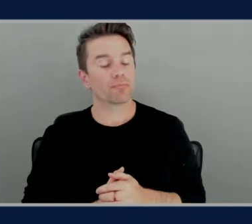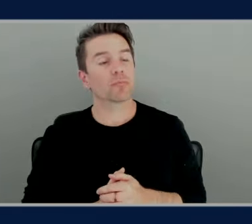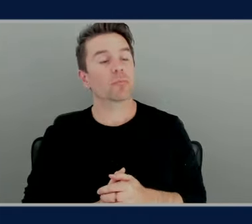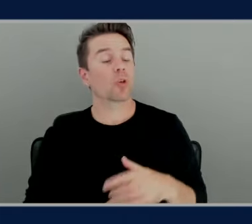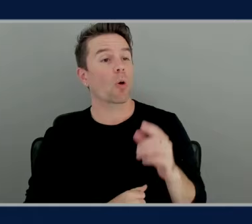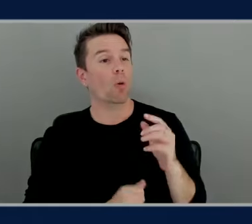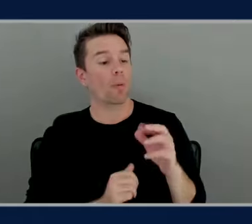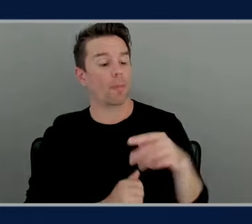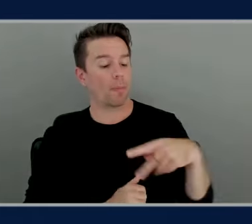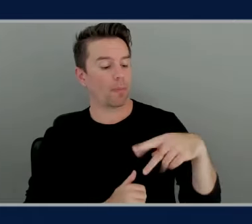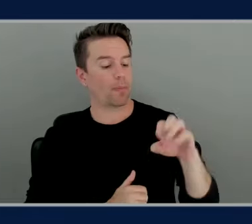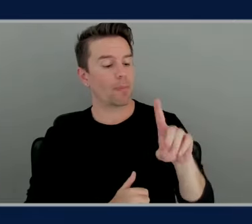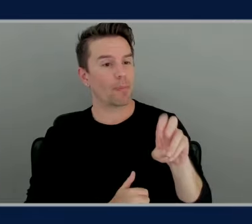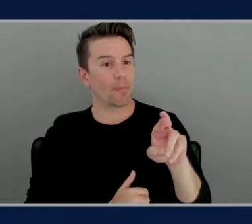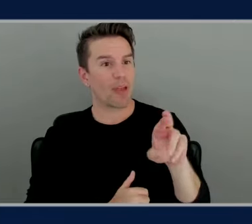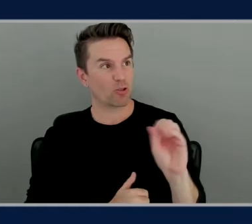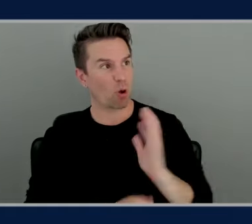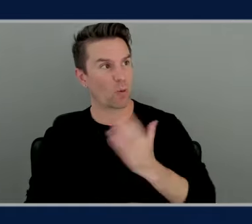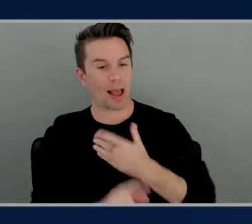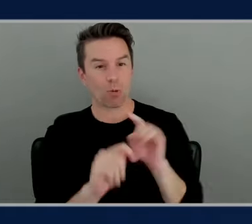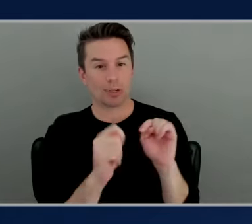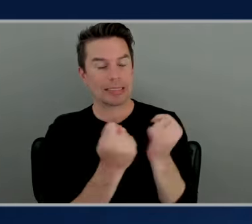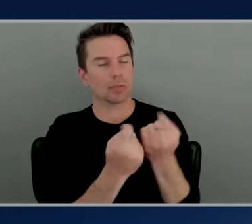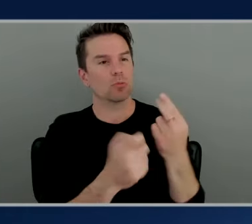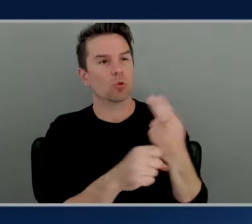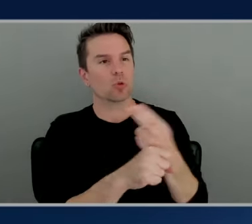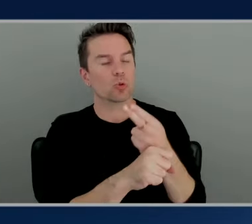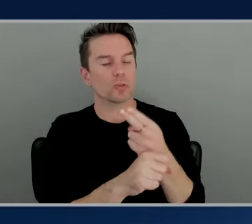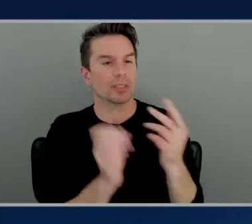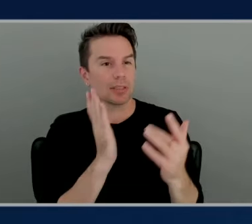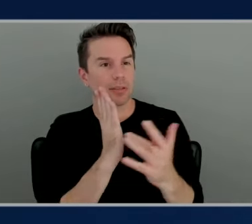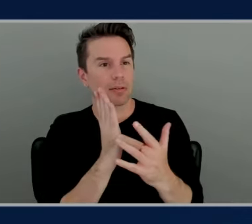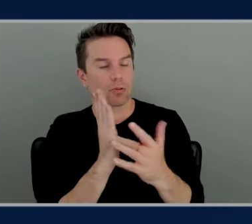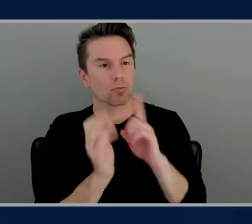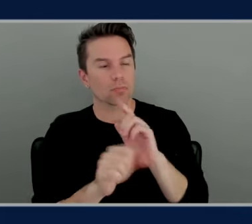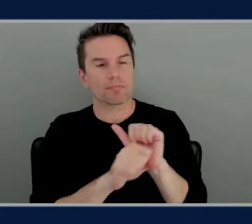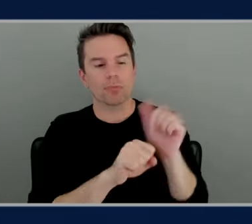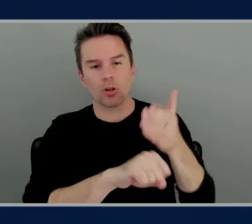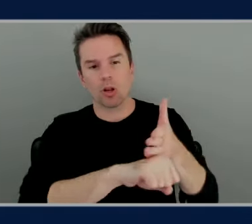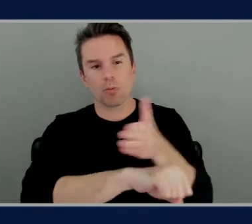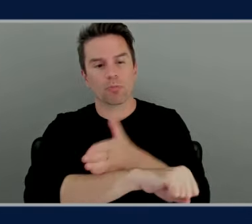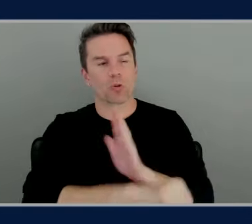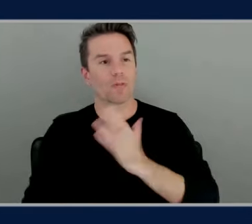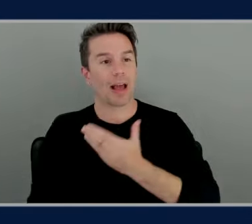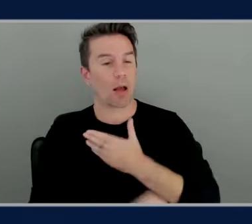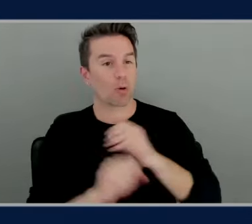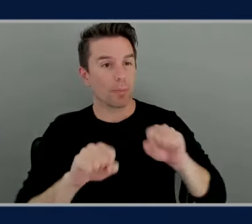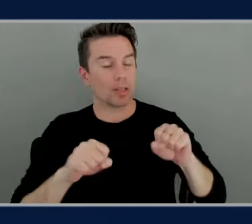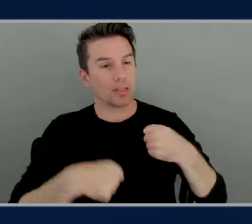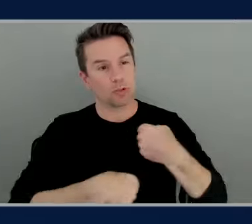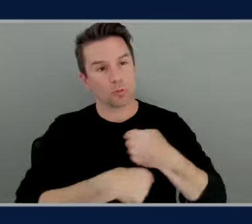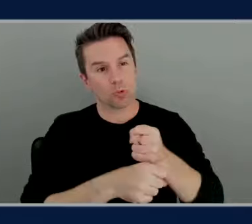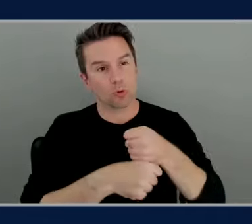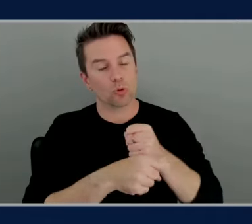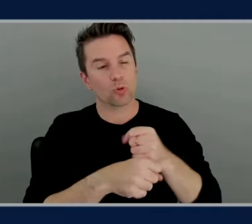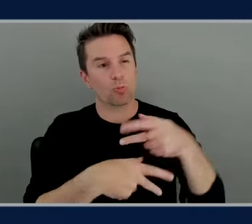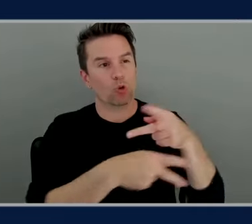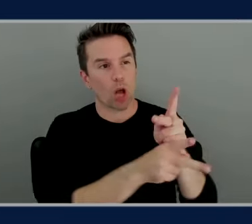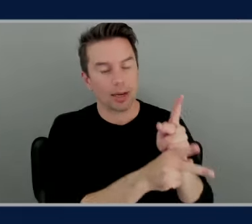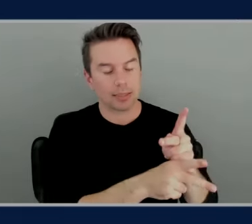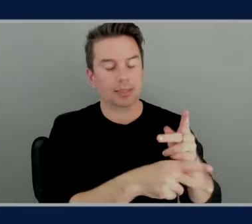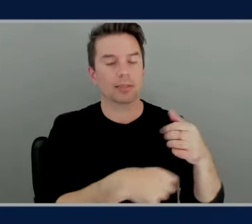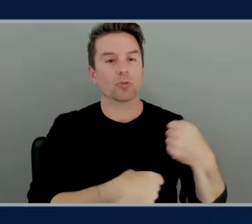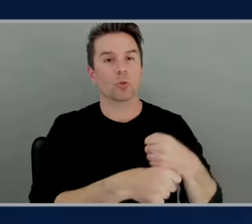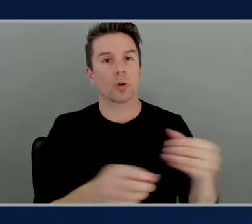play, we are leveraging technology to really improve our ability to produce products, to be able to create more